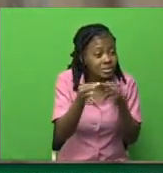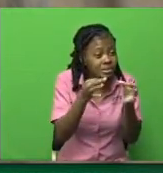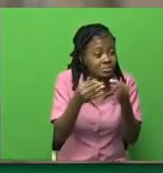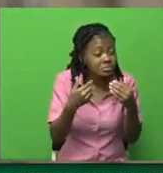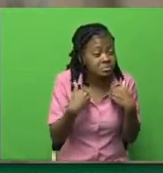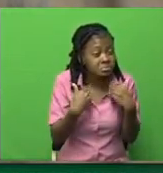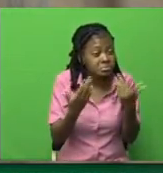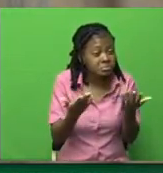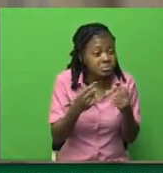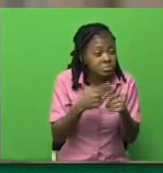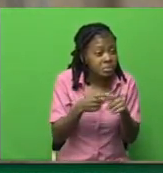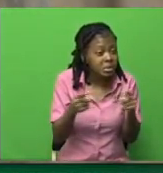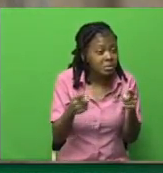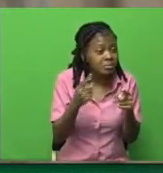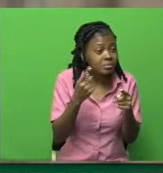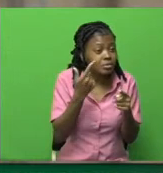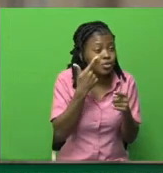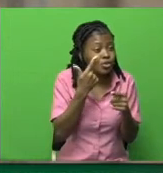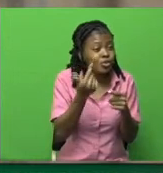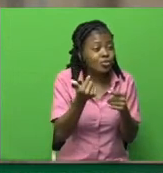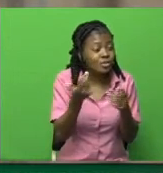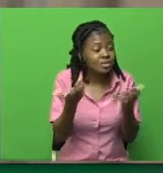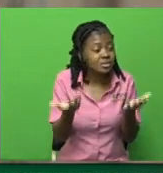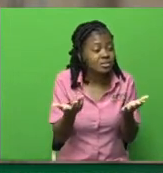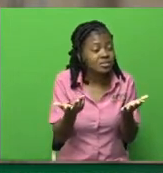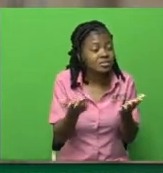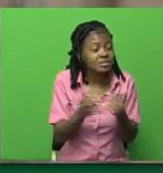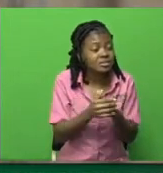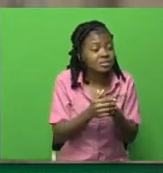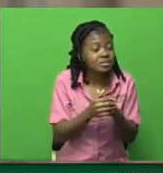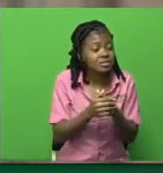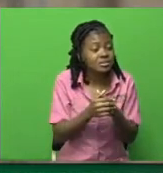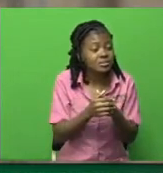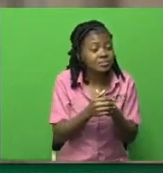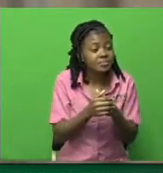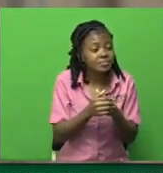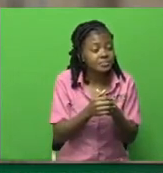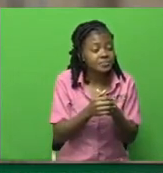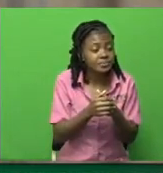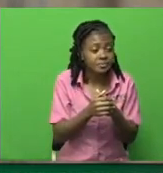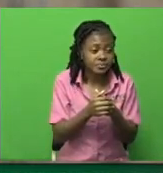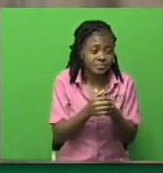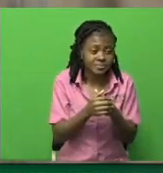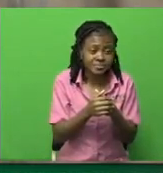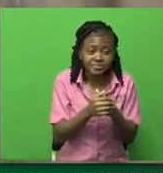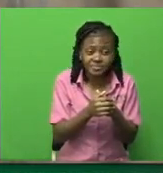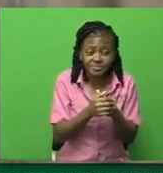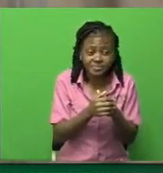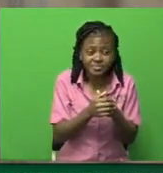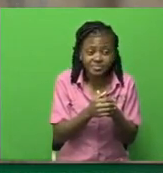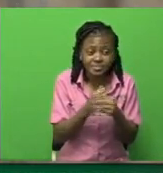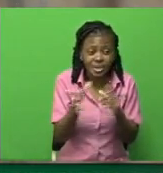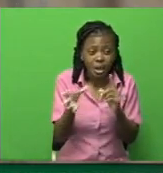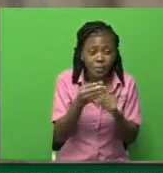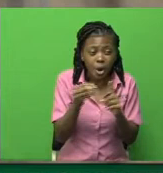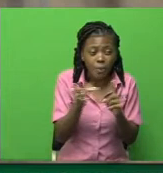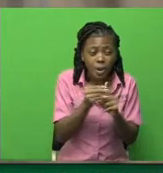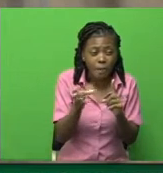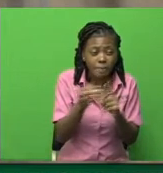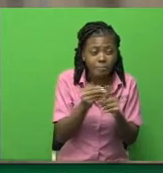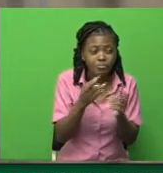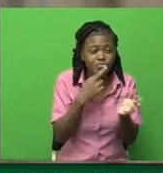pH out the honorable member that is Filipino bonus Bonnie West almost took appear as though he just took a pH out of the report